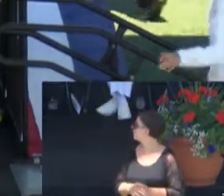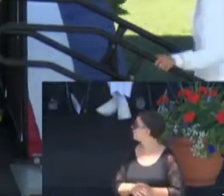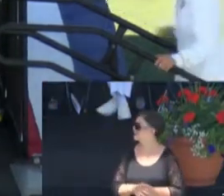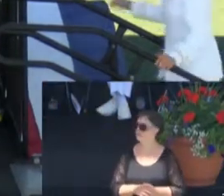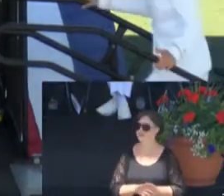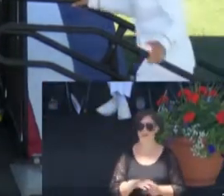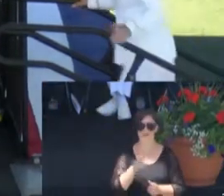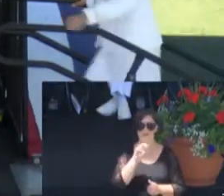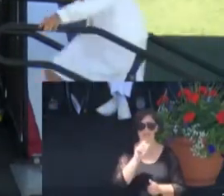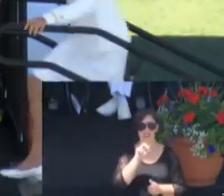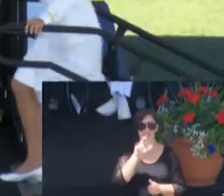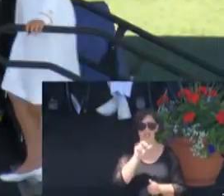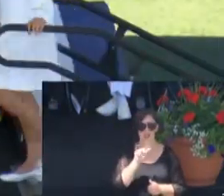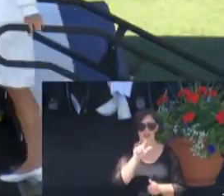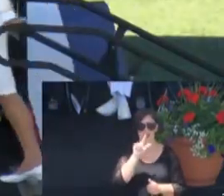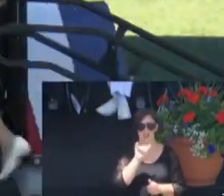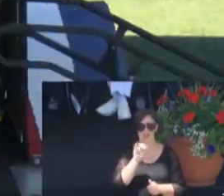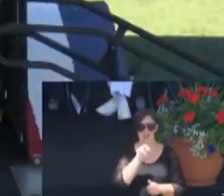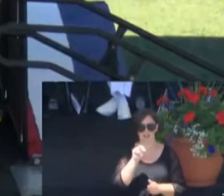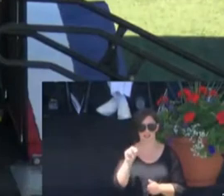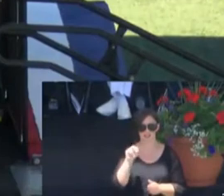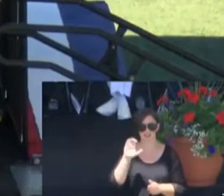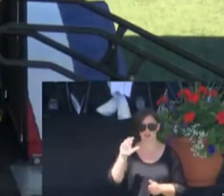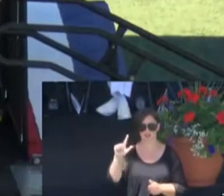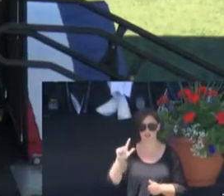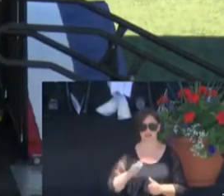Sarah Lynn Malowski, cum laude.